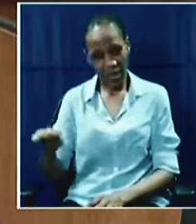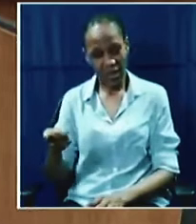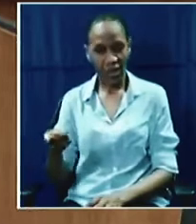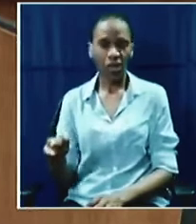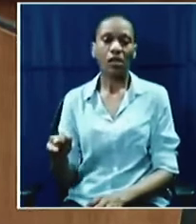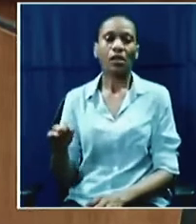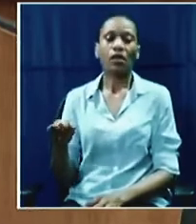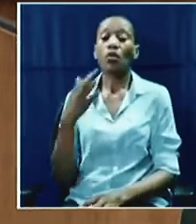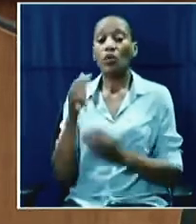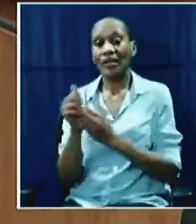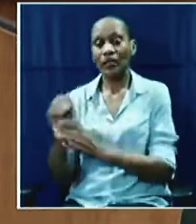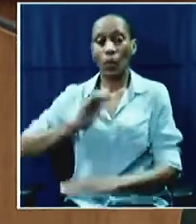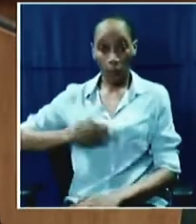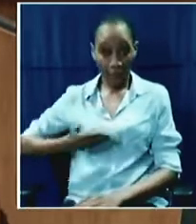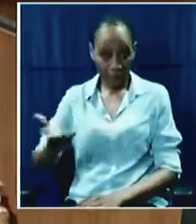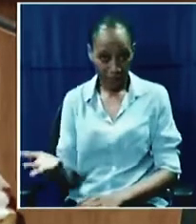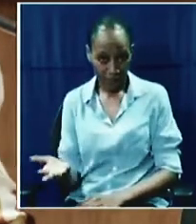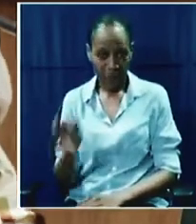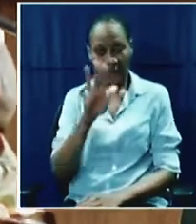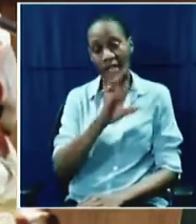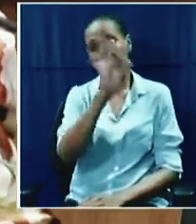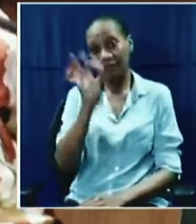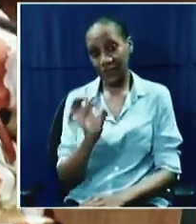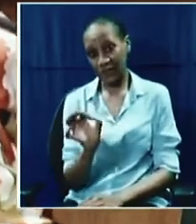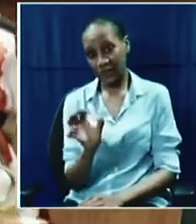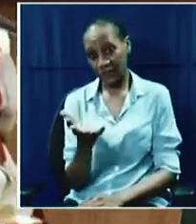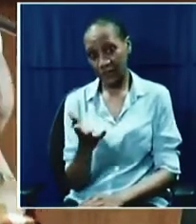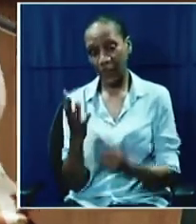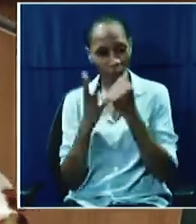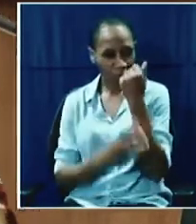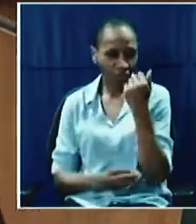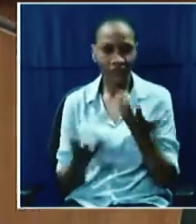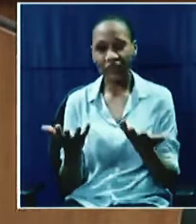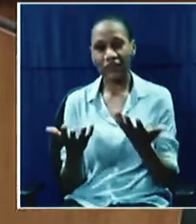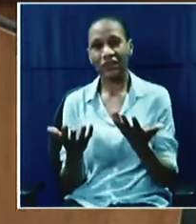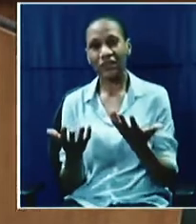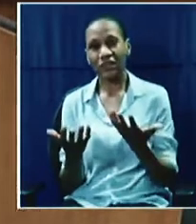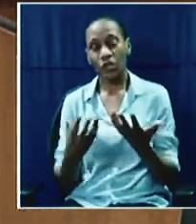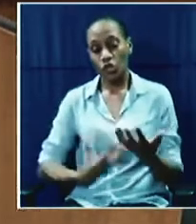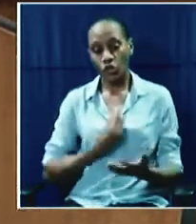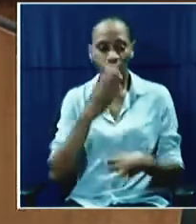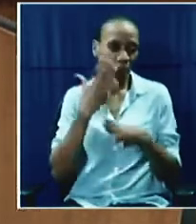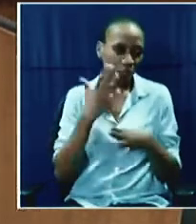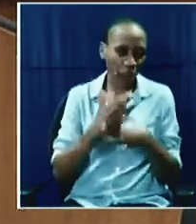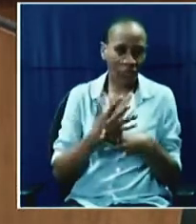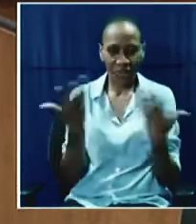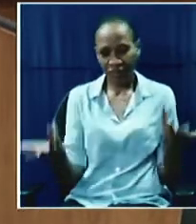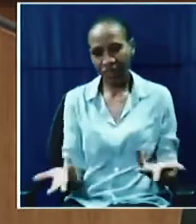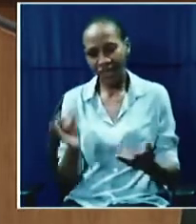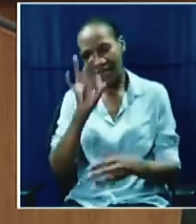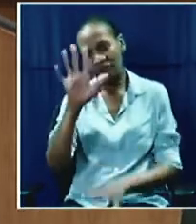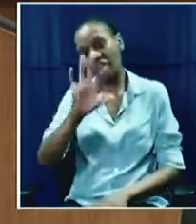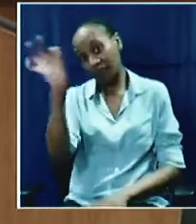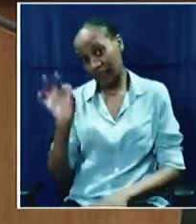households are headed by women. 9% poverty, youth unemployment,